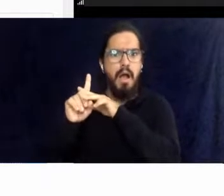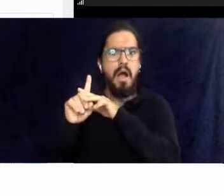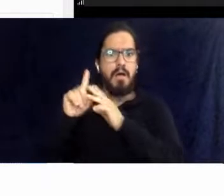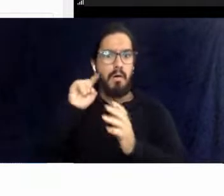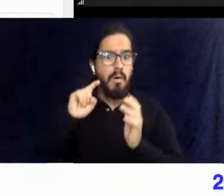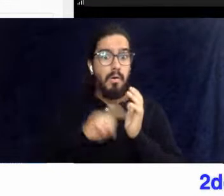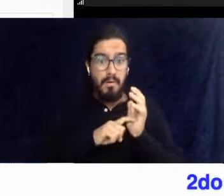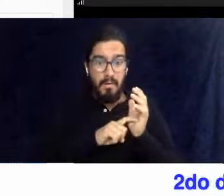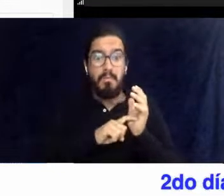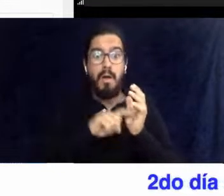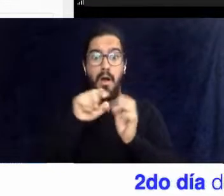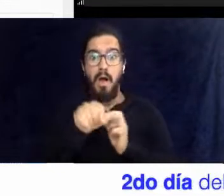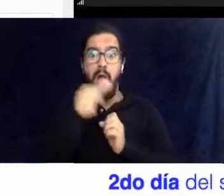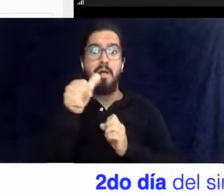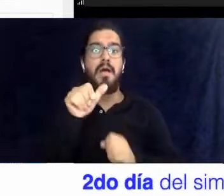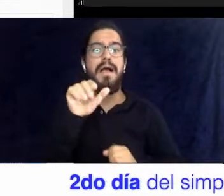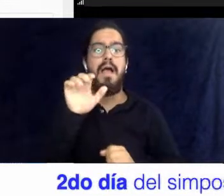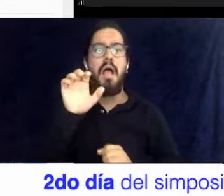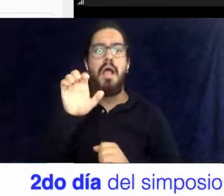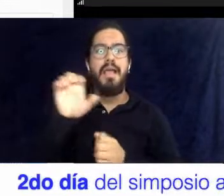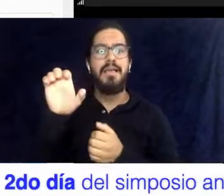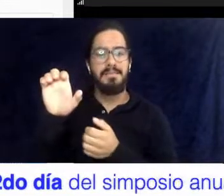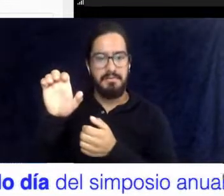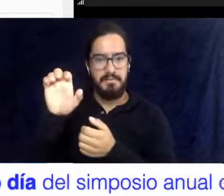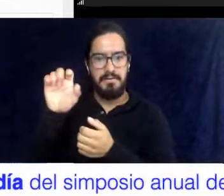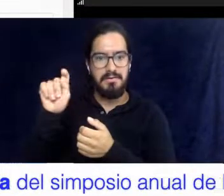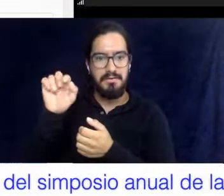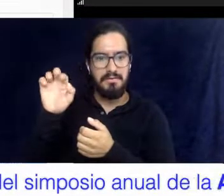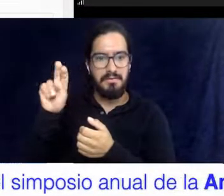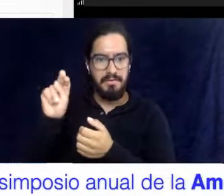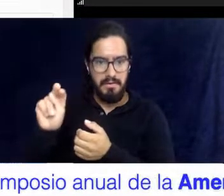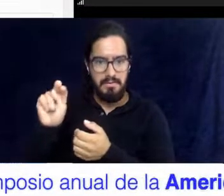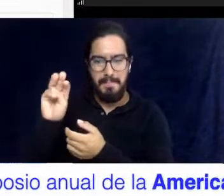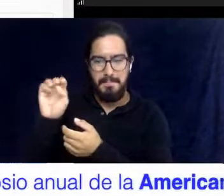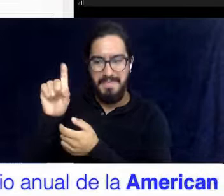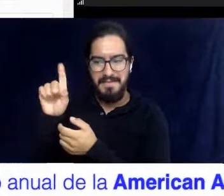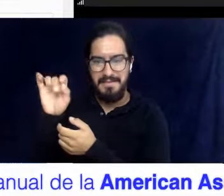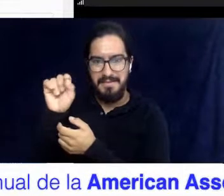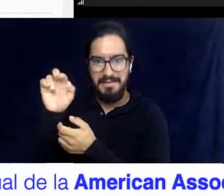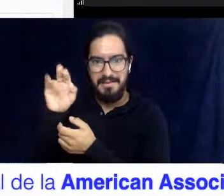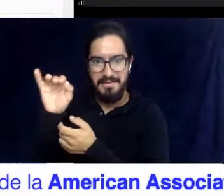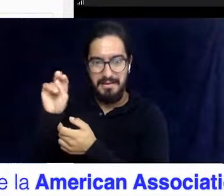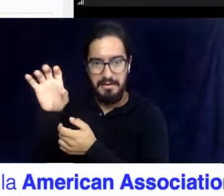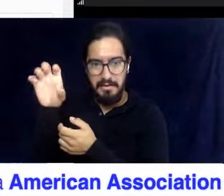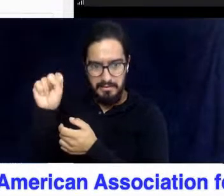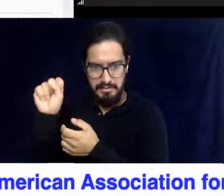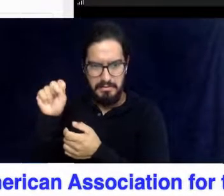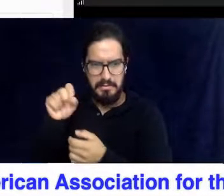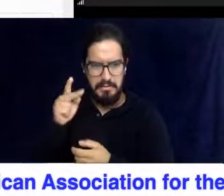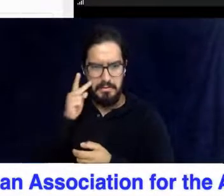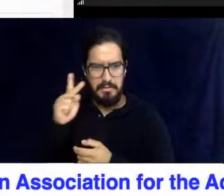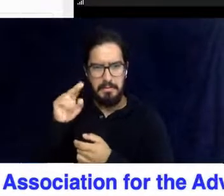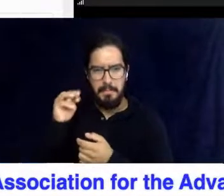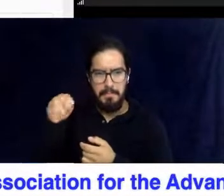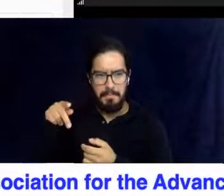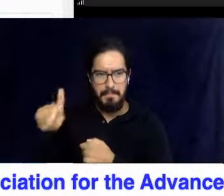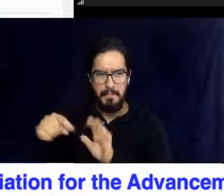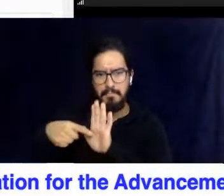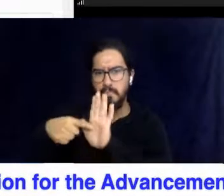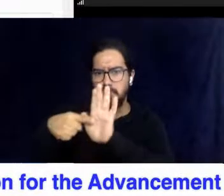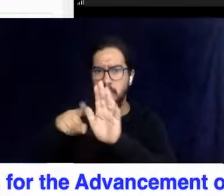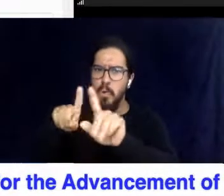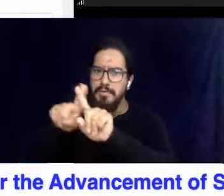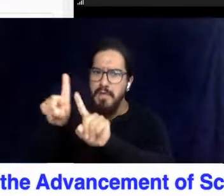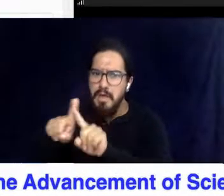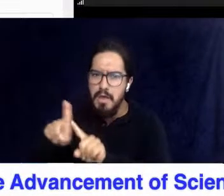Eastern Mediterranean. This map shows with the deep brown, the countries' cases reported in the last